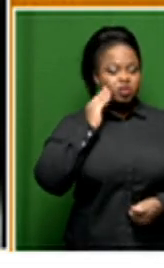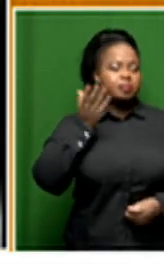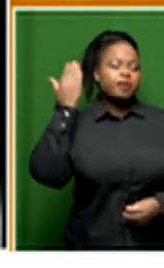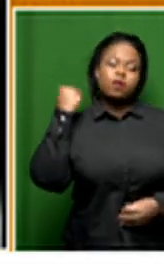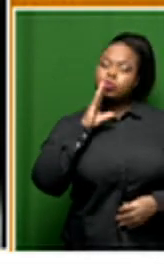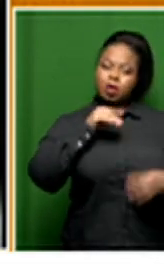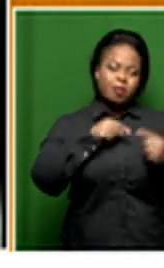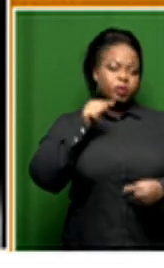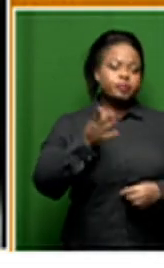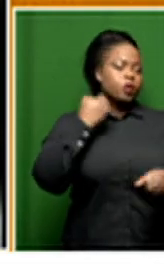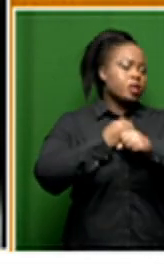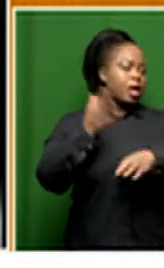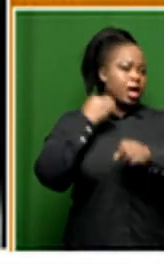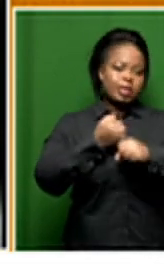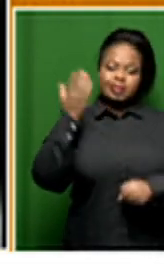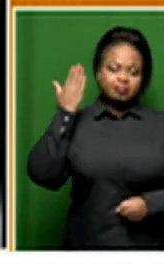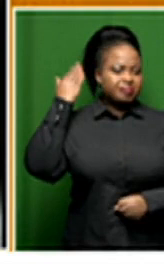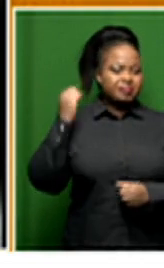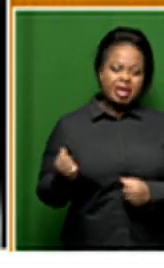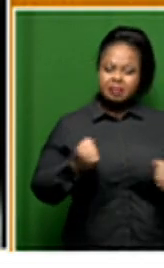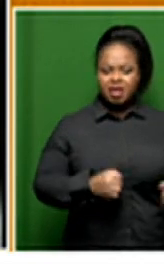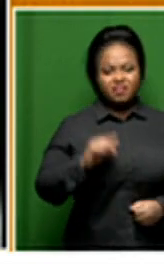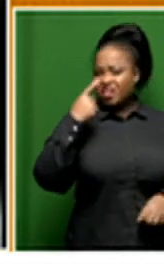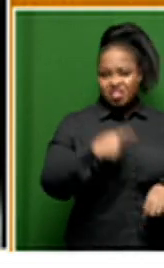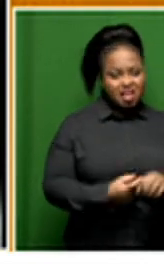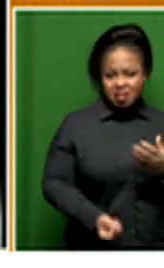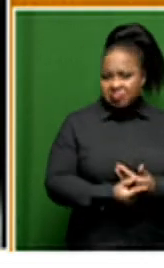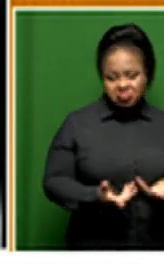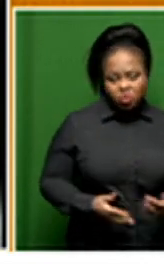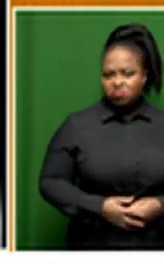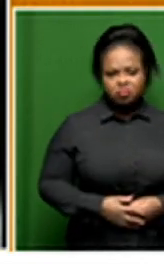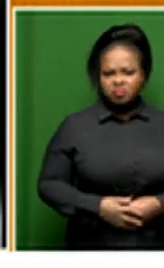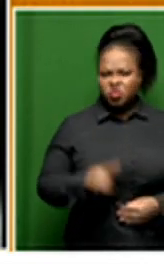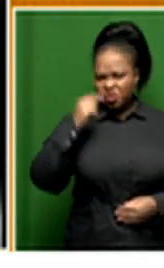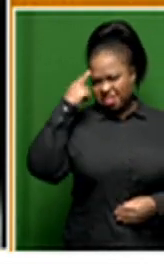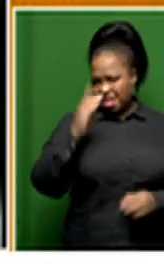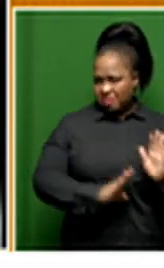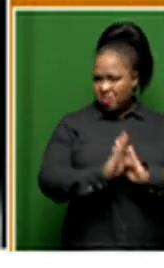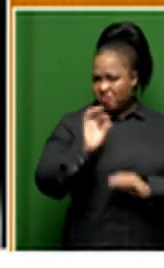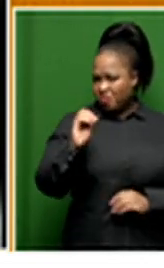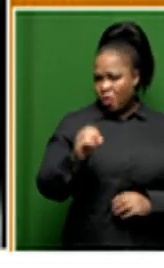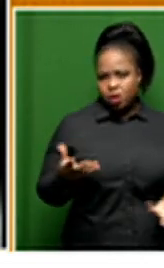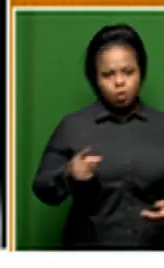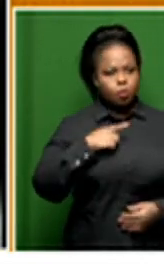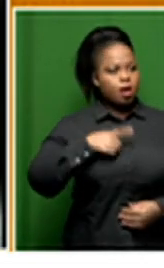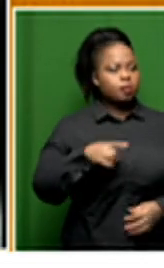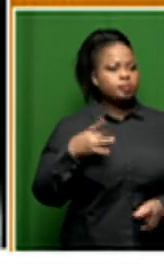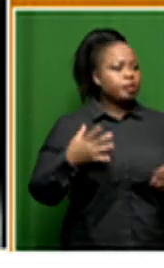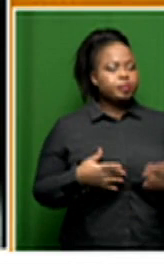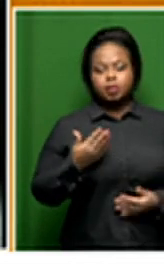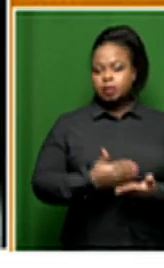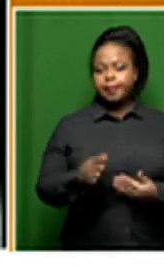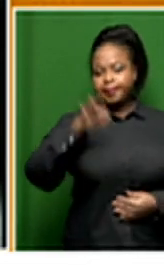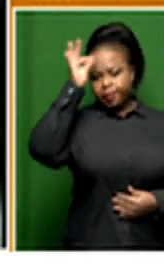this program about it for years, Steve, and this is not the first time we're talking about it. Has it improved in any way, where you literally sometimes have